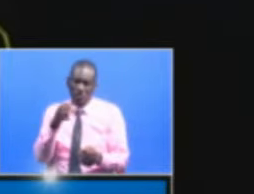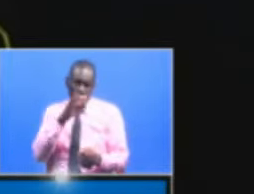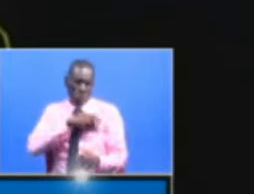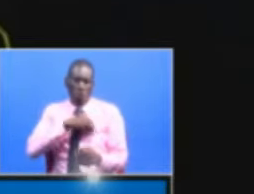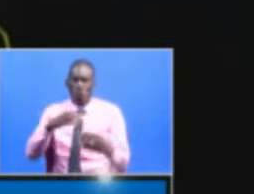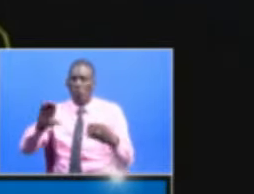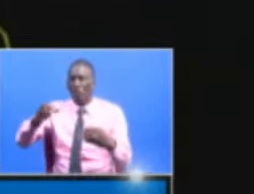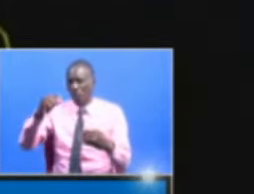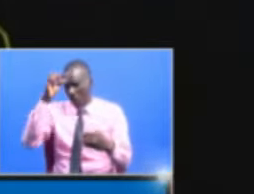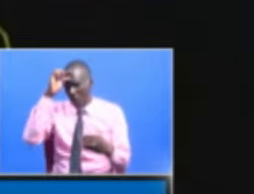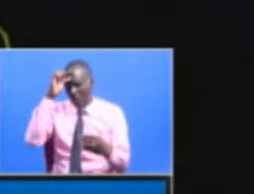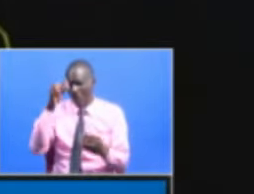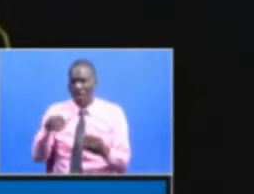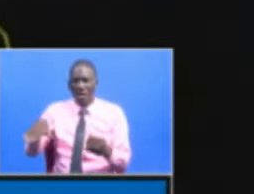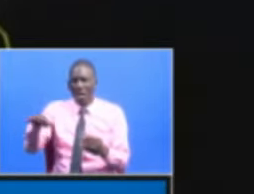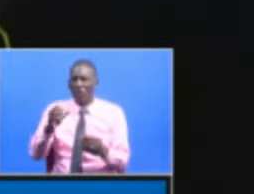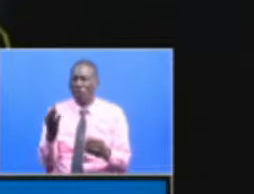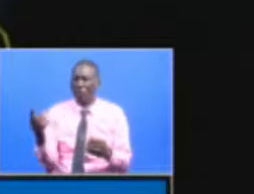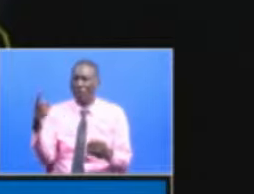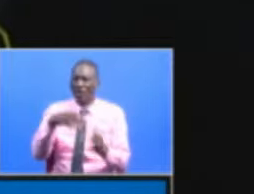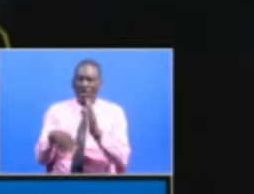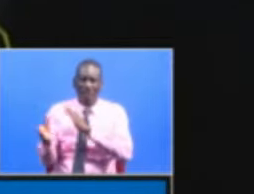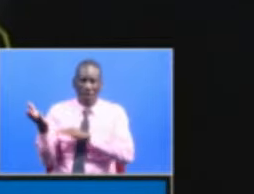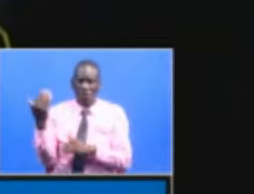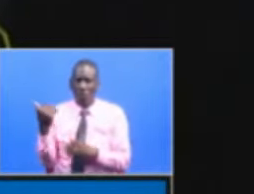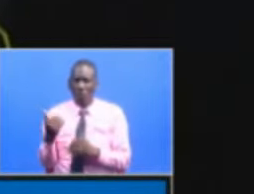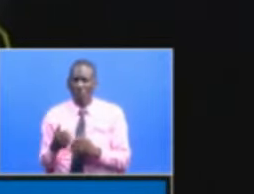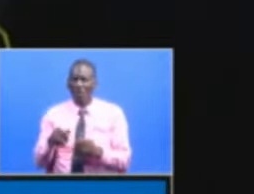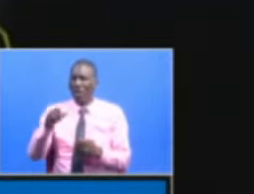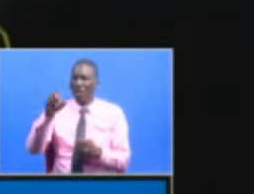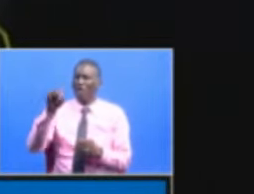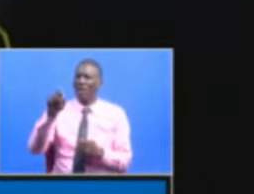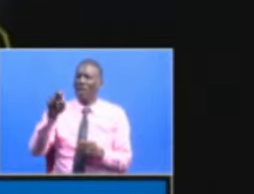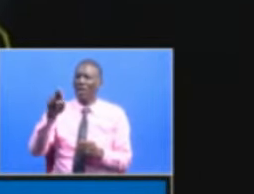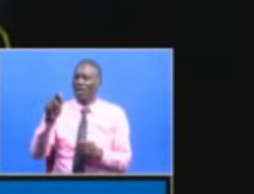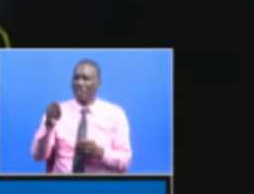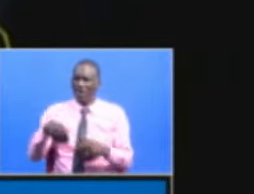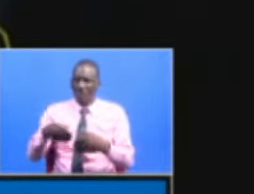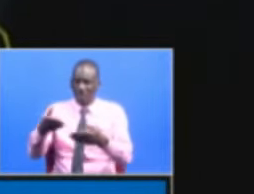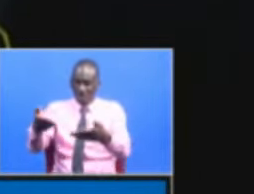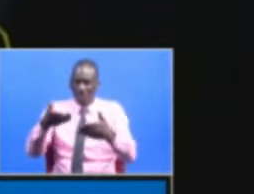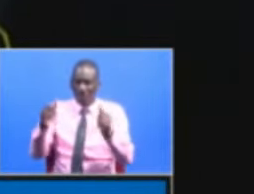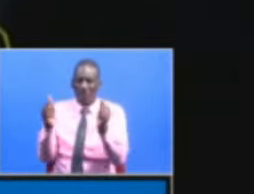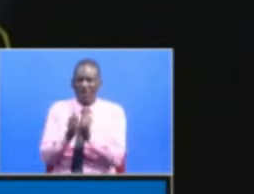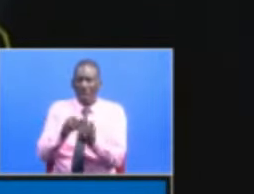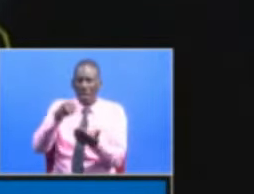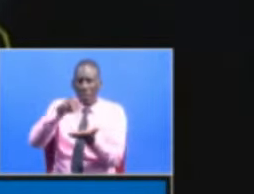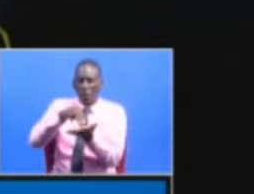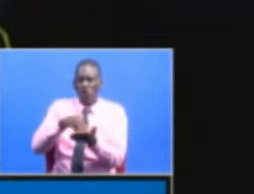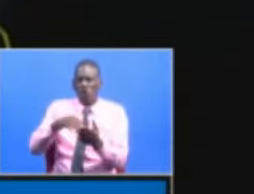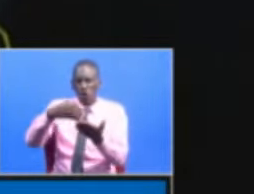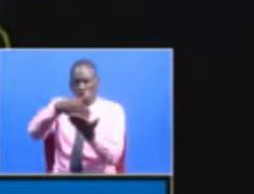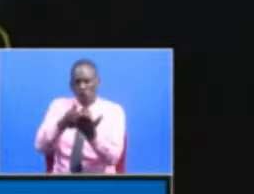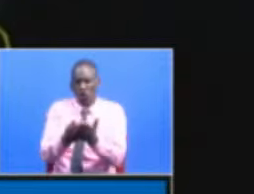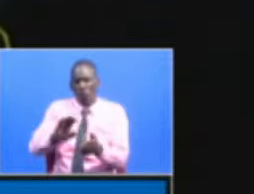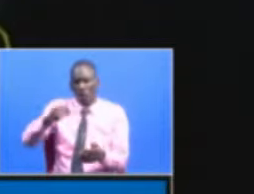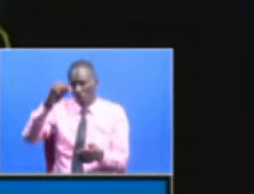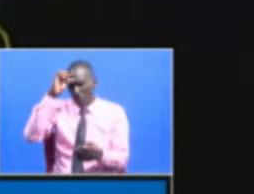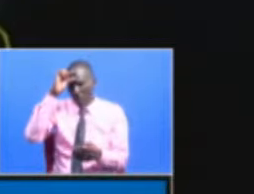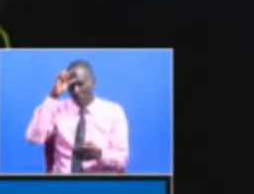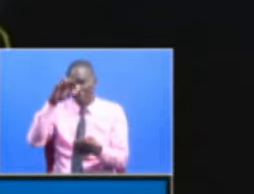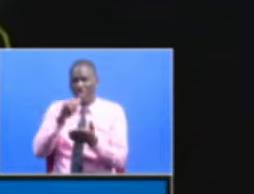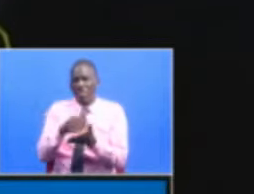government. Around 3 days ago, the NRT presented a 10 million check to the county government. That's out